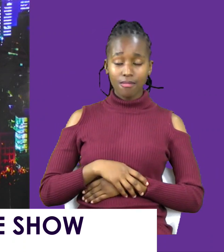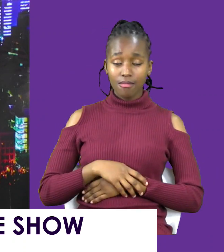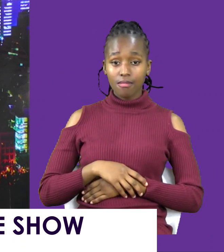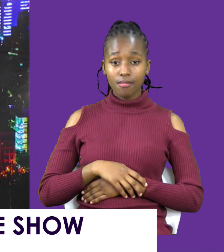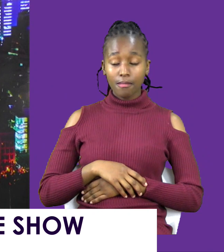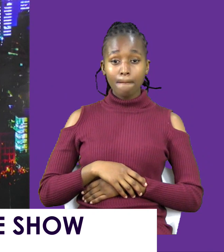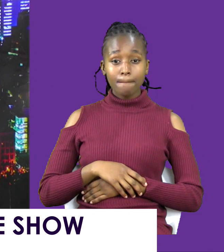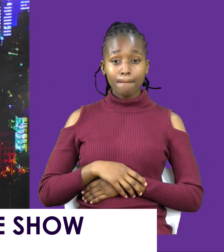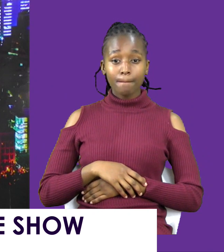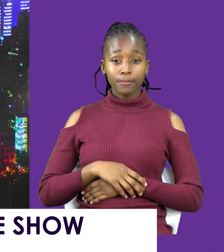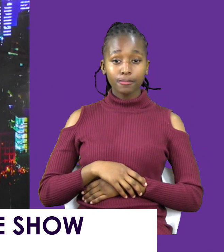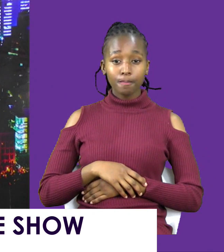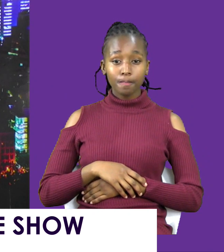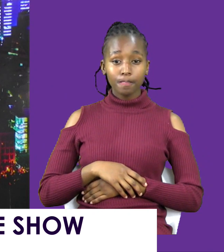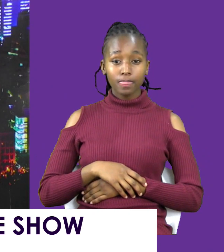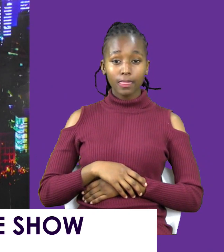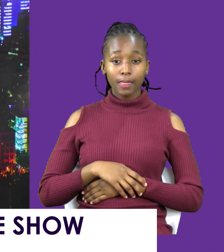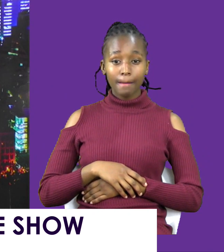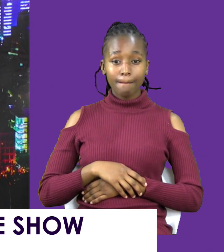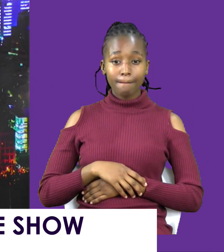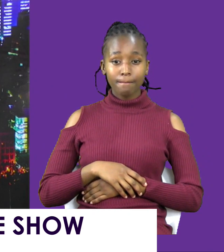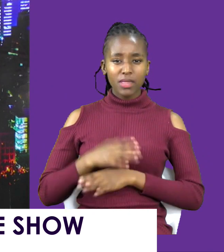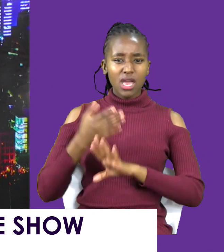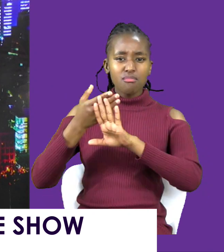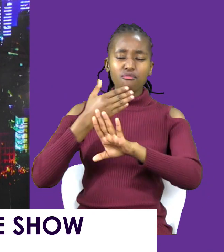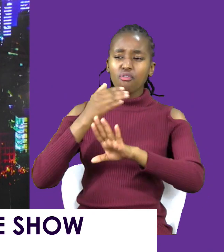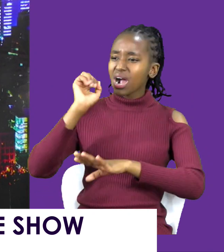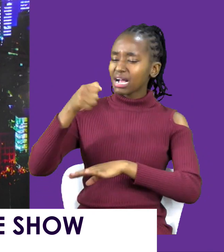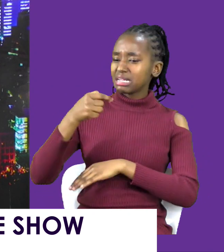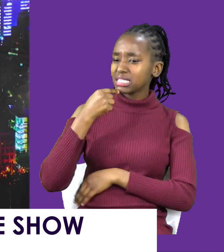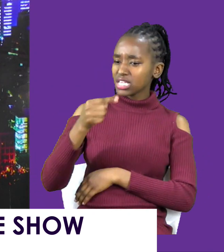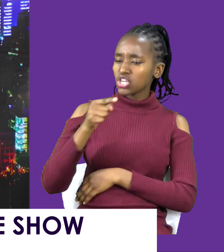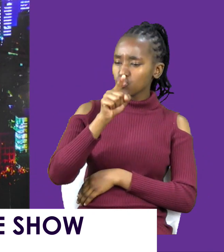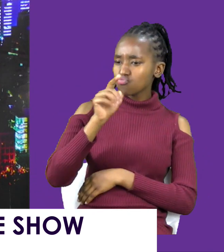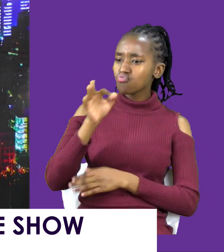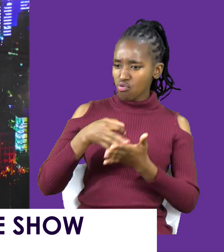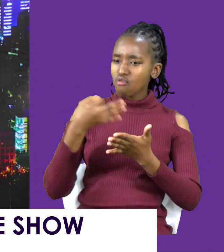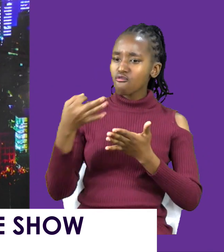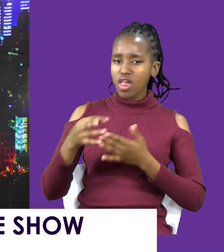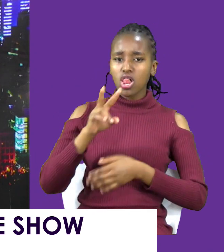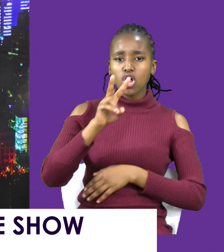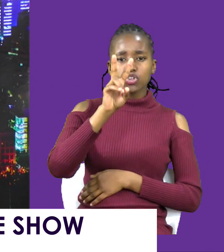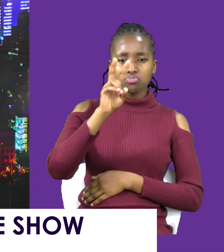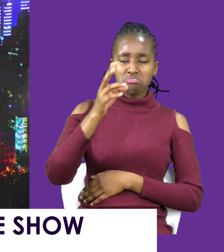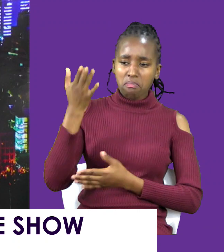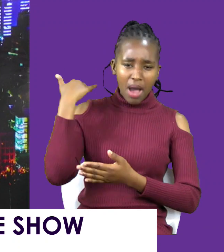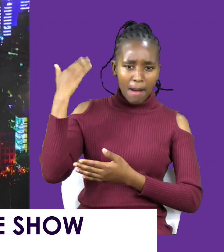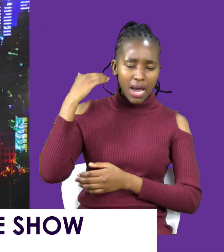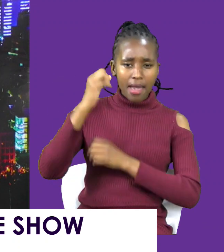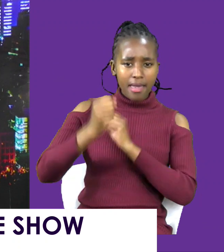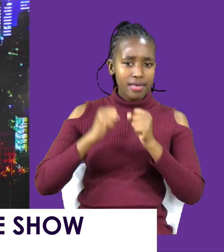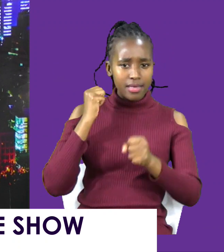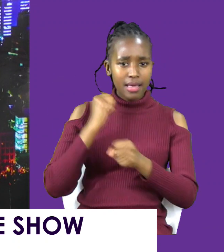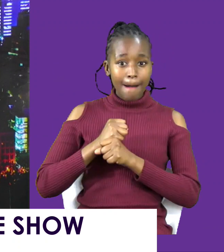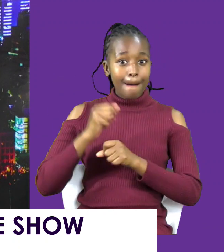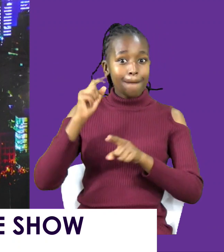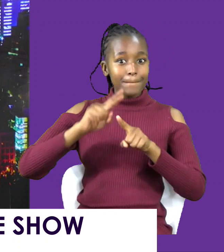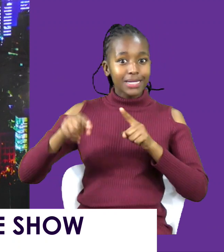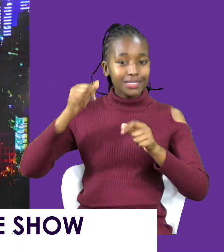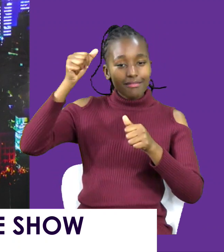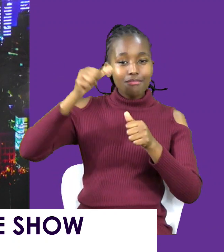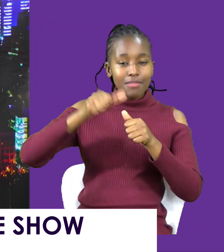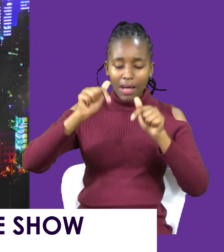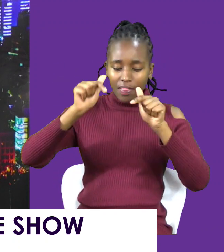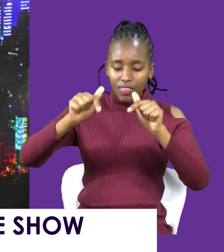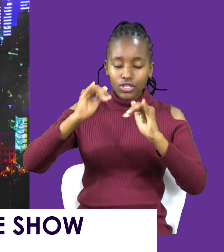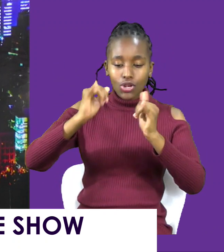league. You know, who said you may have been defeated in 20, you know, the other year, but this is a new league. This